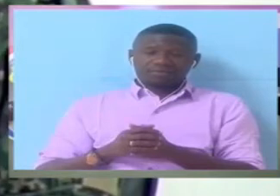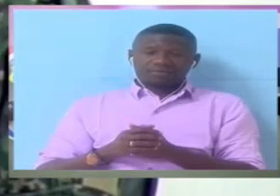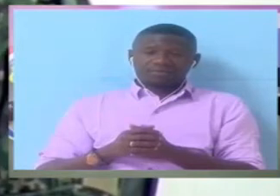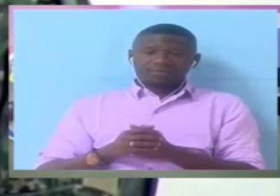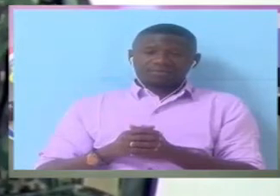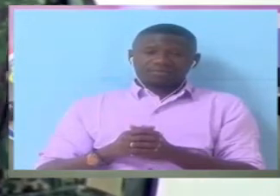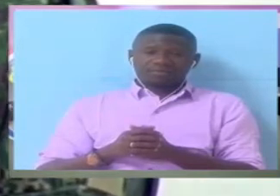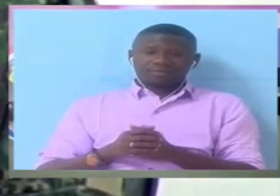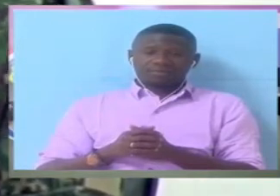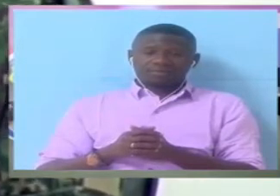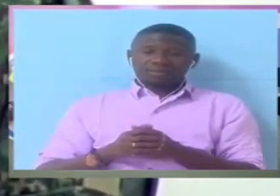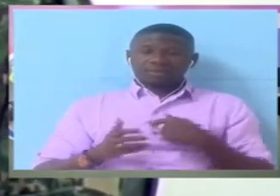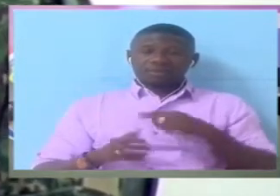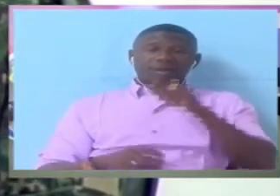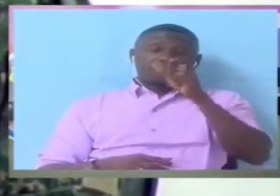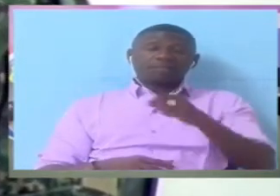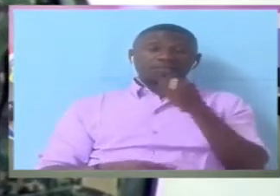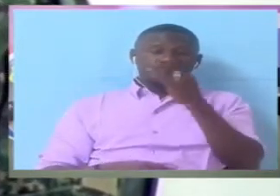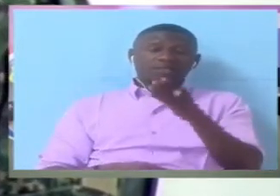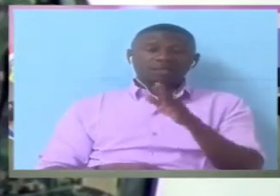that person said, Baba, stop.